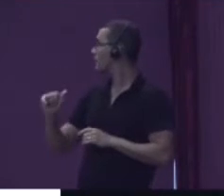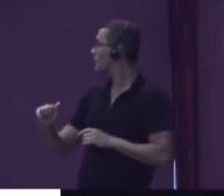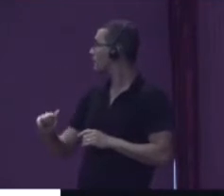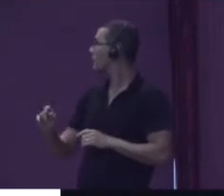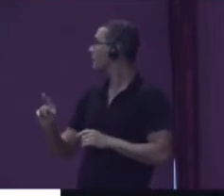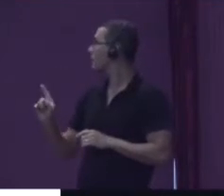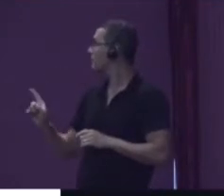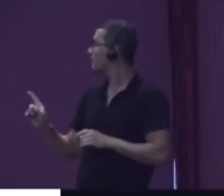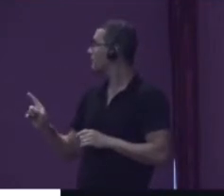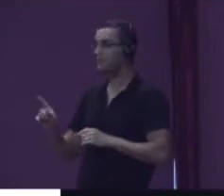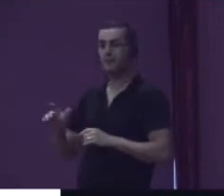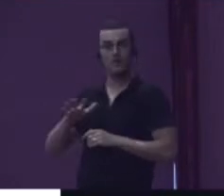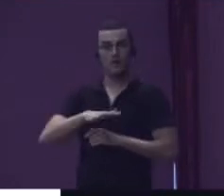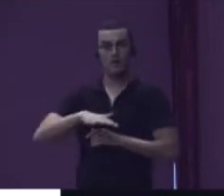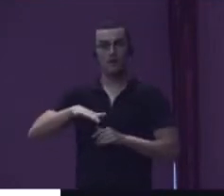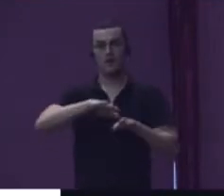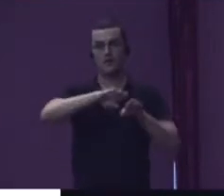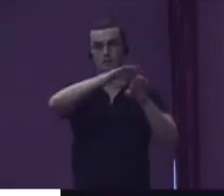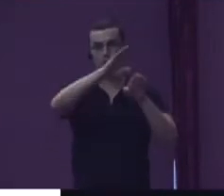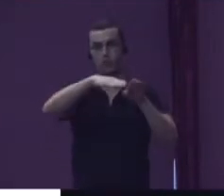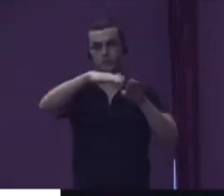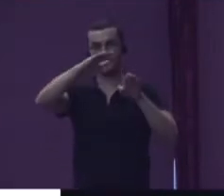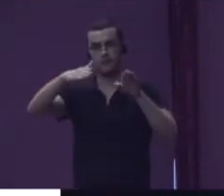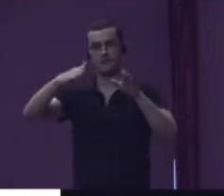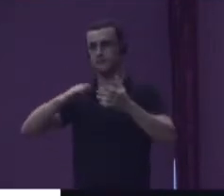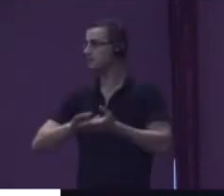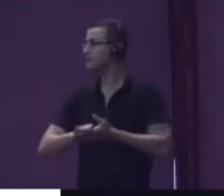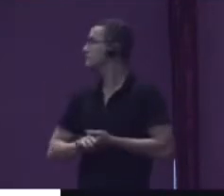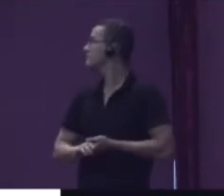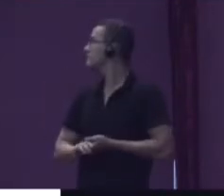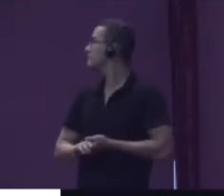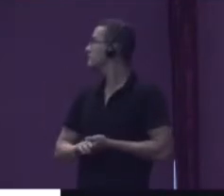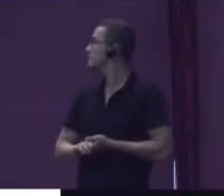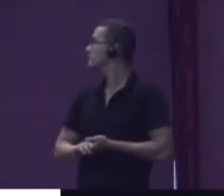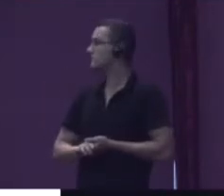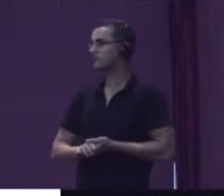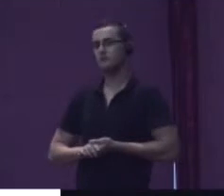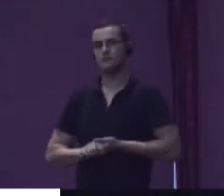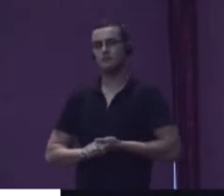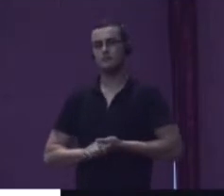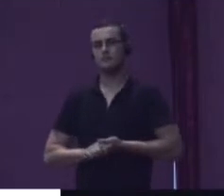there's a lot of deforestation.